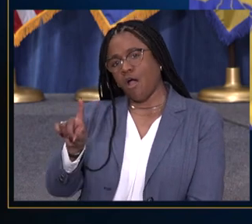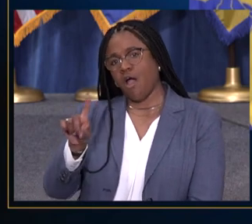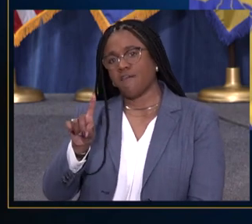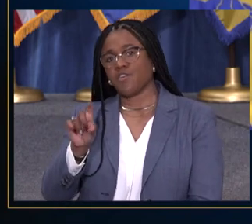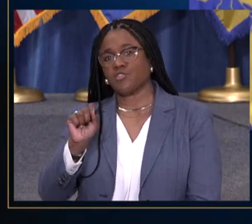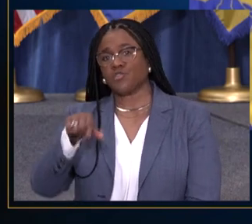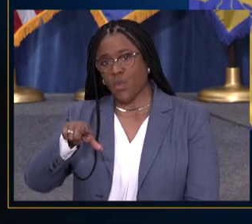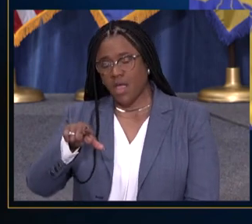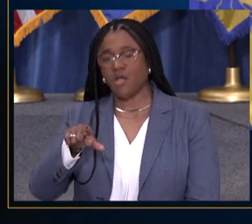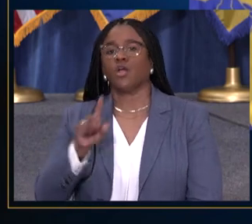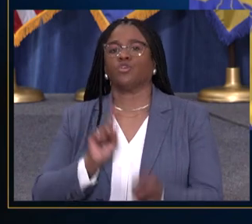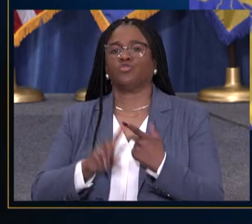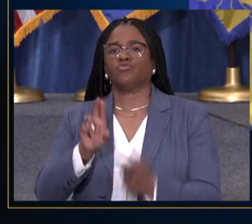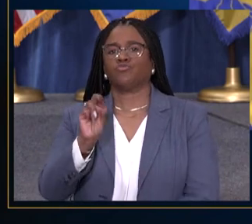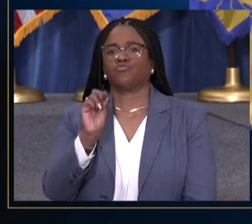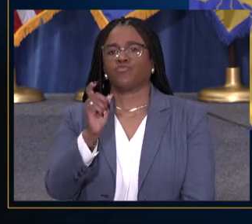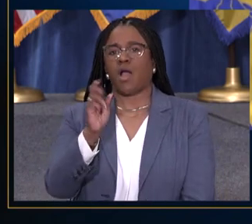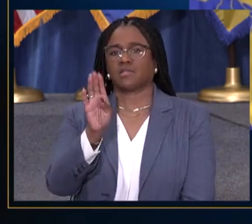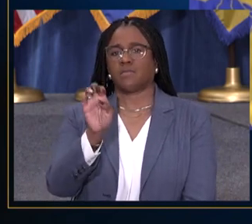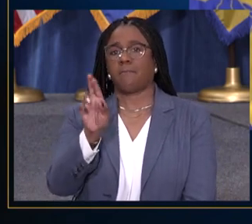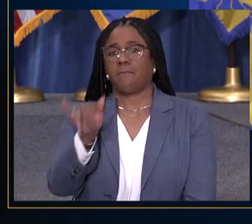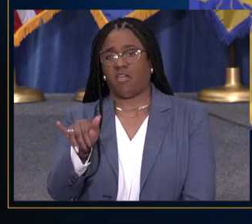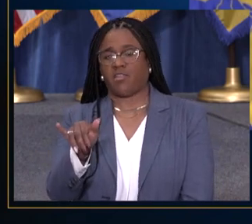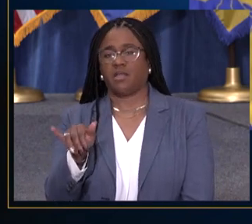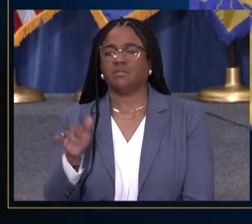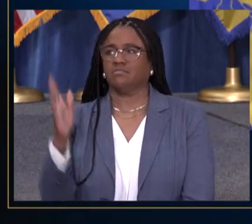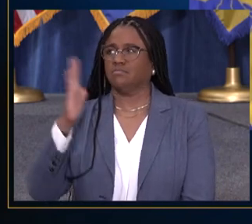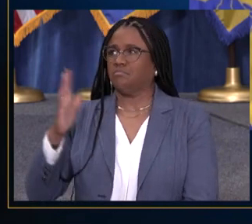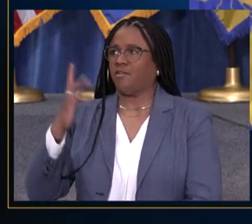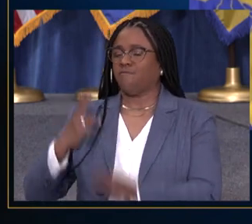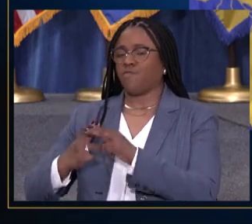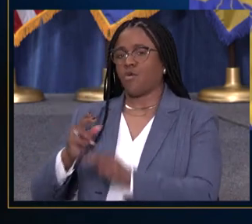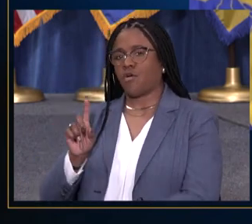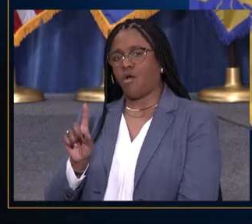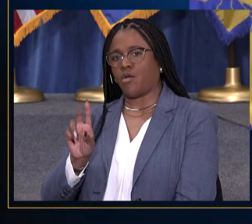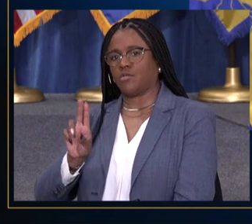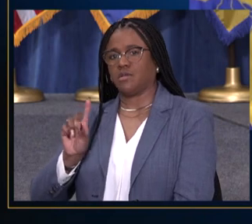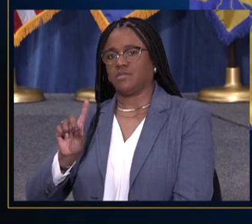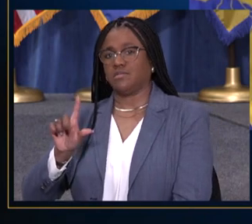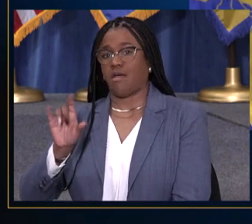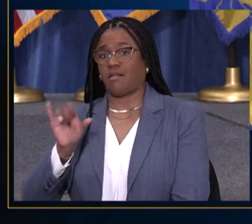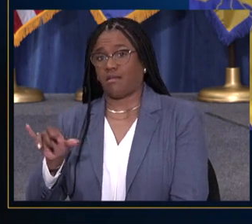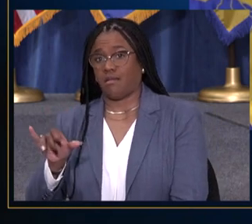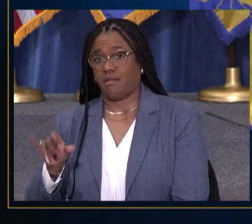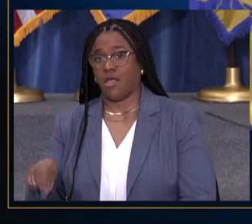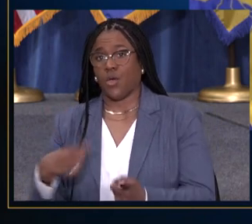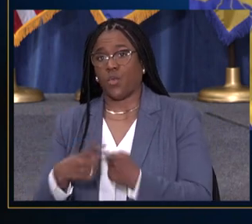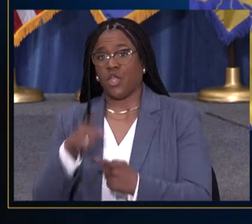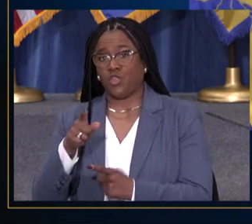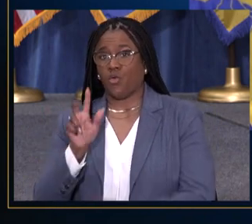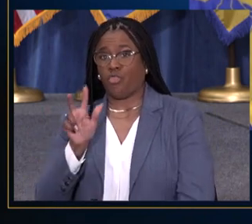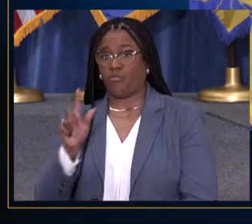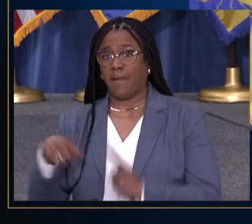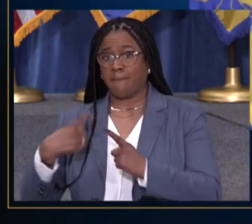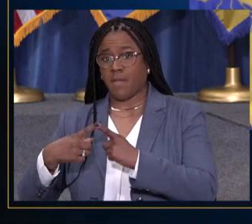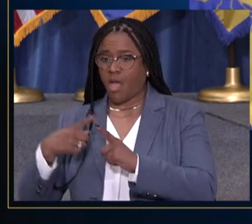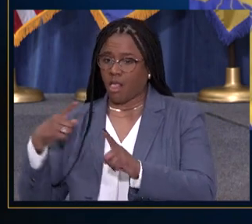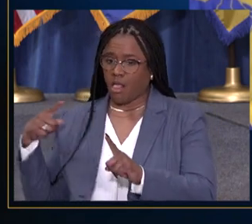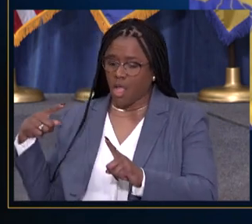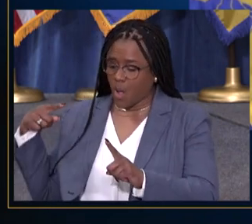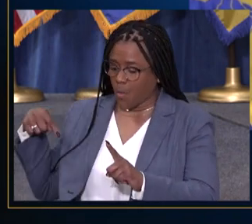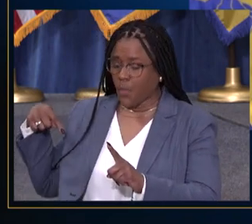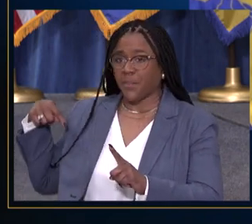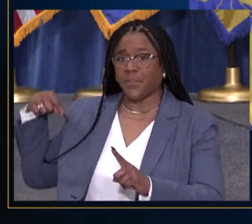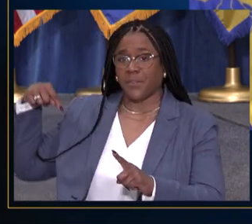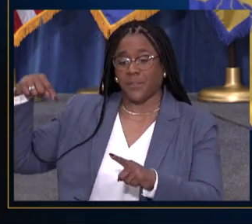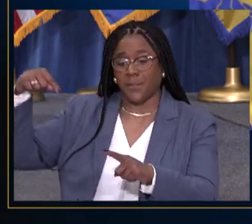to Roxbury's Nubian Square, what used to be called Dudley. When you make that 3-mile journey from the start